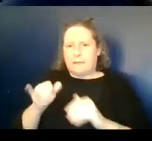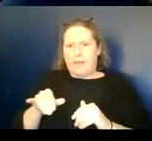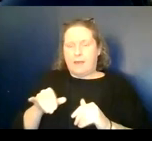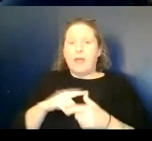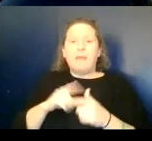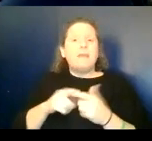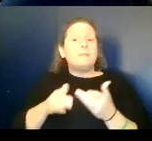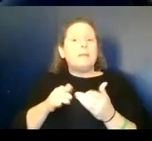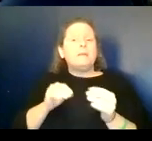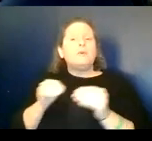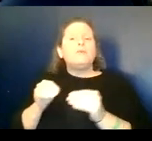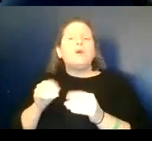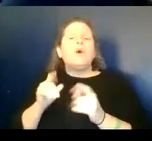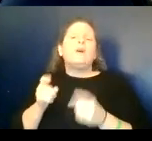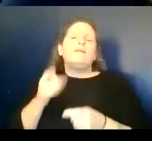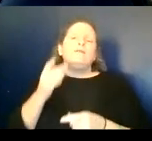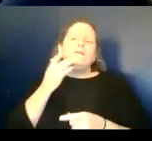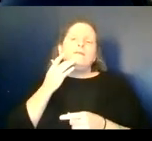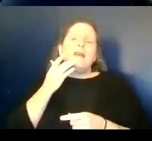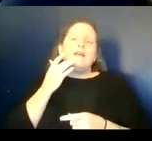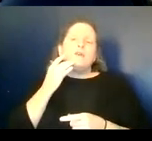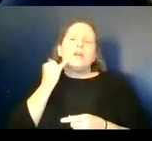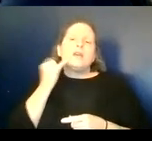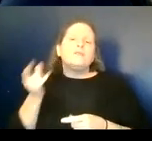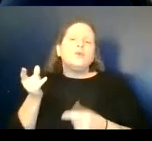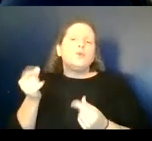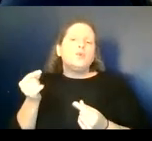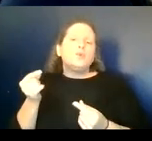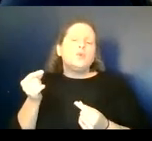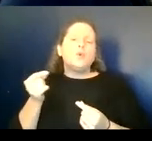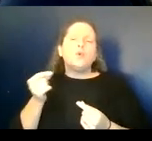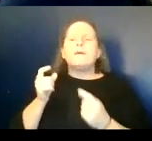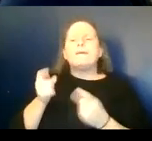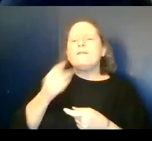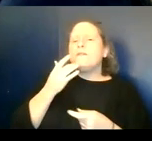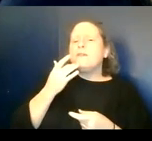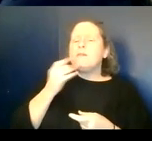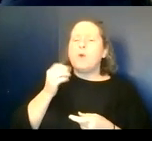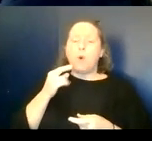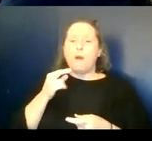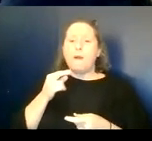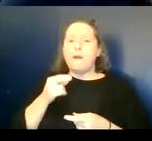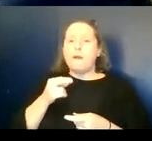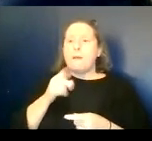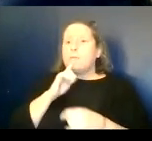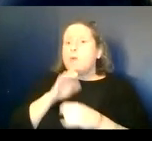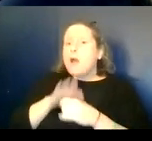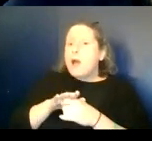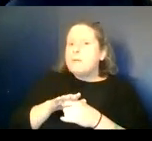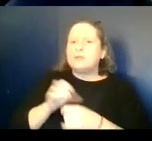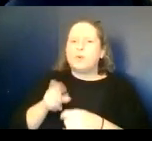maybe favors or promises or, secrecy. So asking a person to keep things a